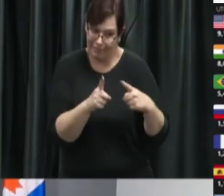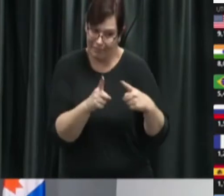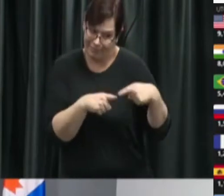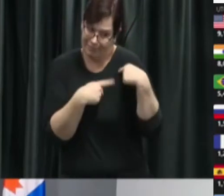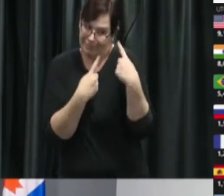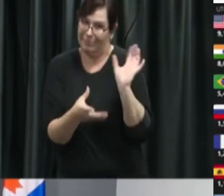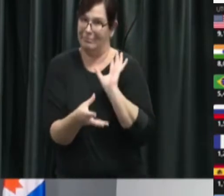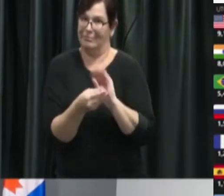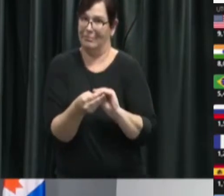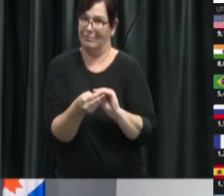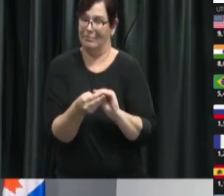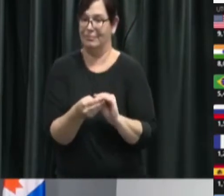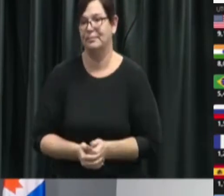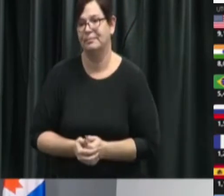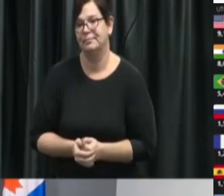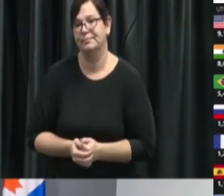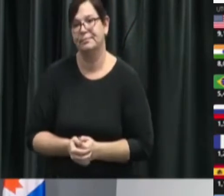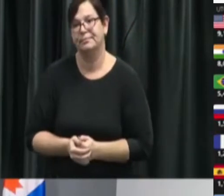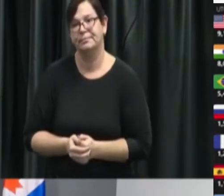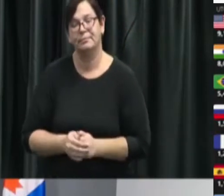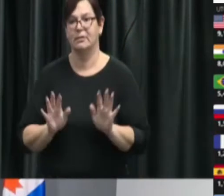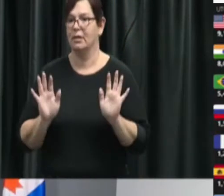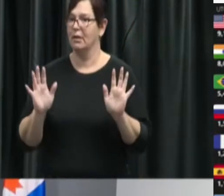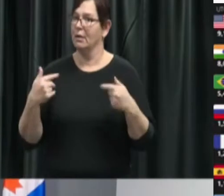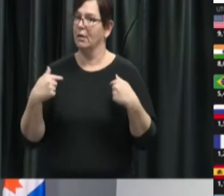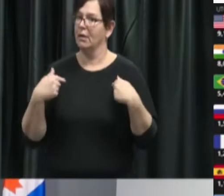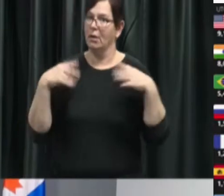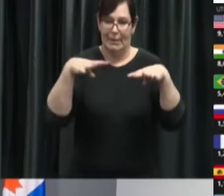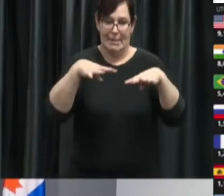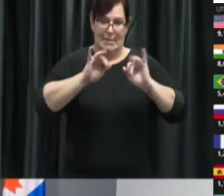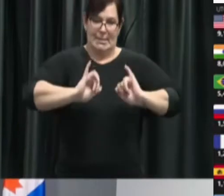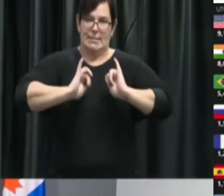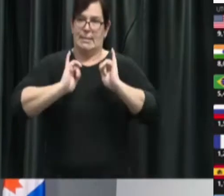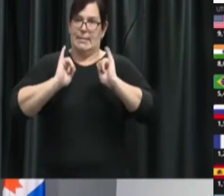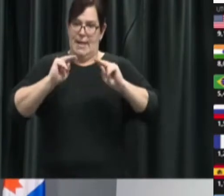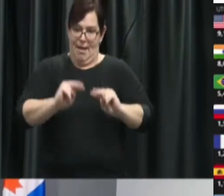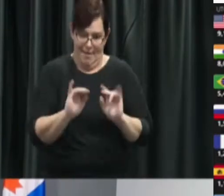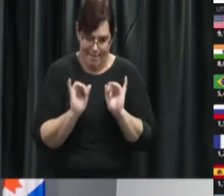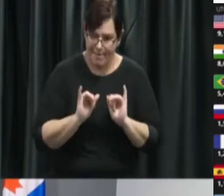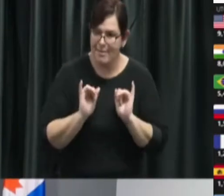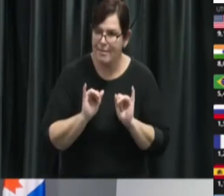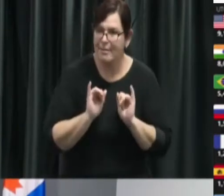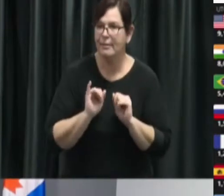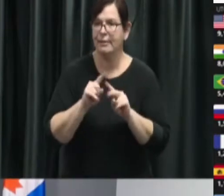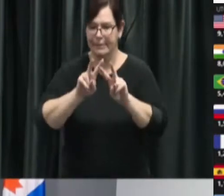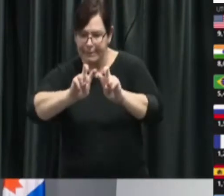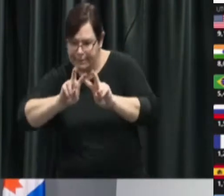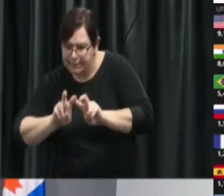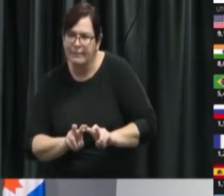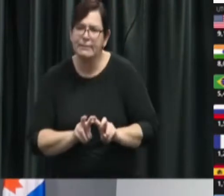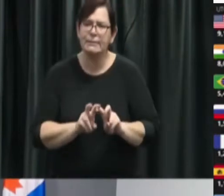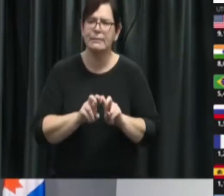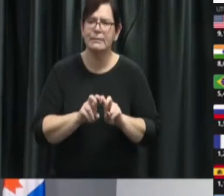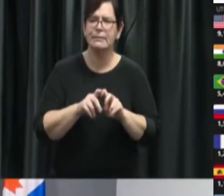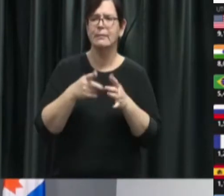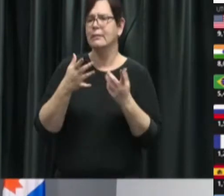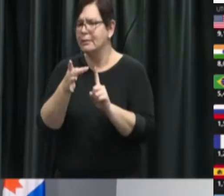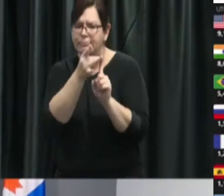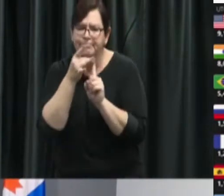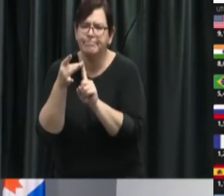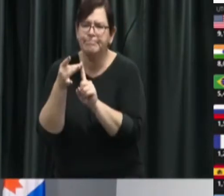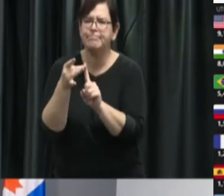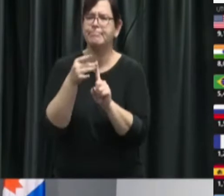Much recent attention has been given to the added value of looking at percent positivity. This information is